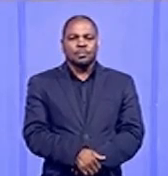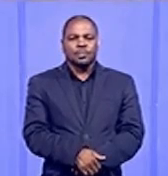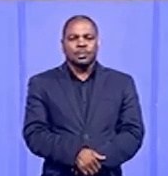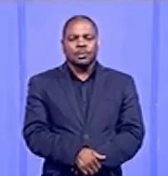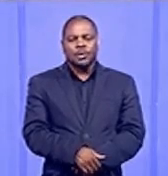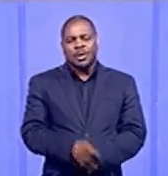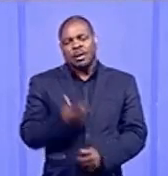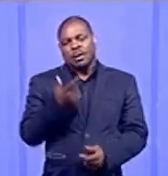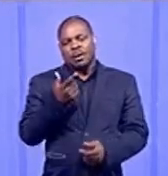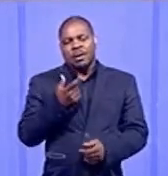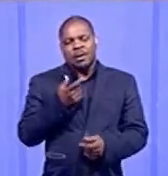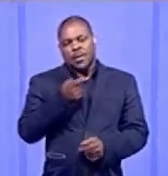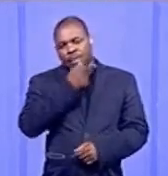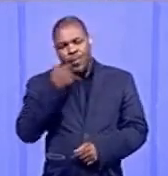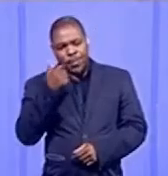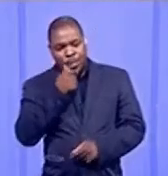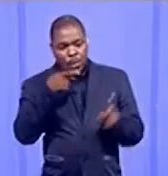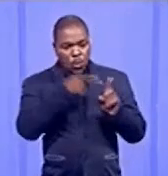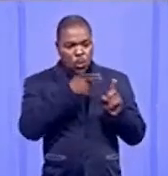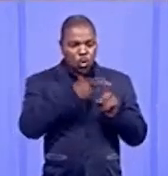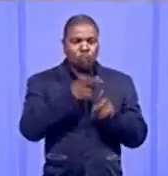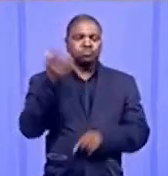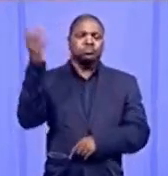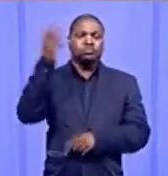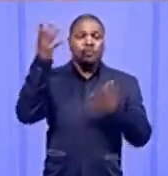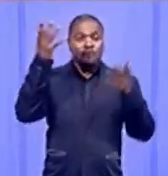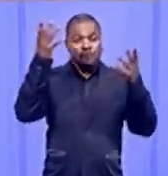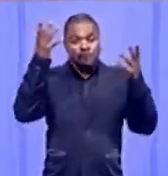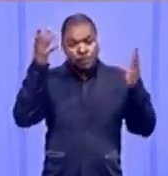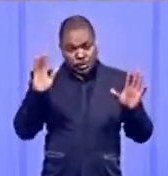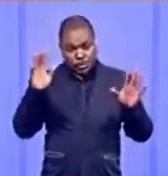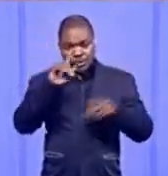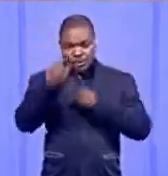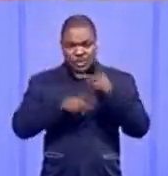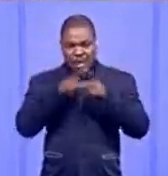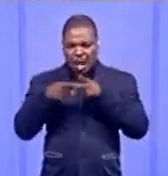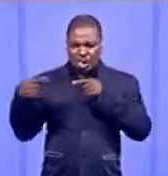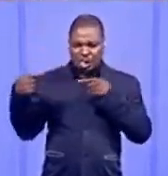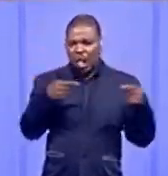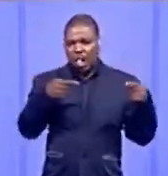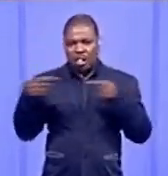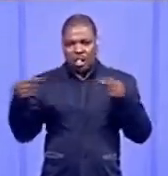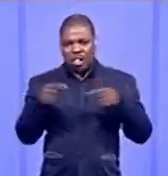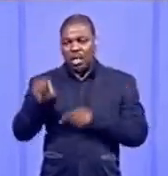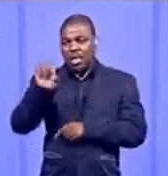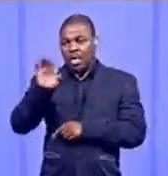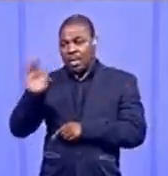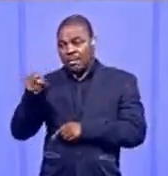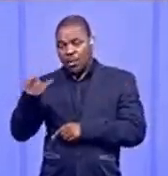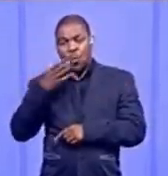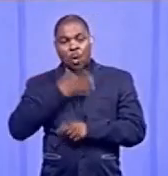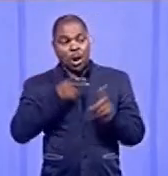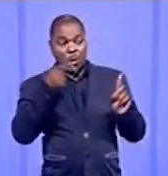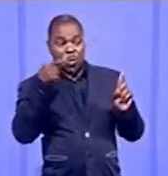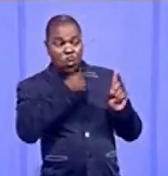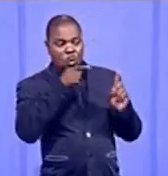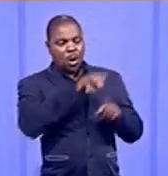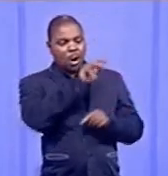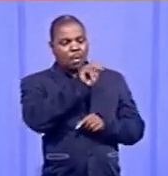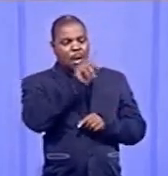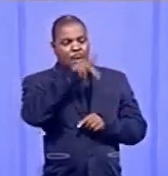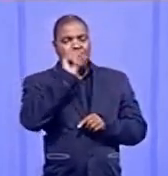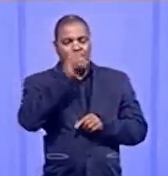Metsotswana fela ka mora hore tonakgolo Maape a tshetlehe puo ho ile ha ba le merusu moo EFF e neng e batla Maape a kope